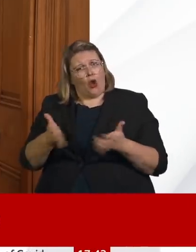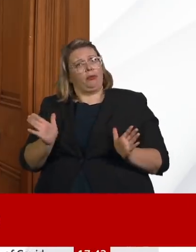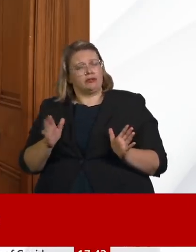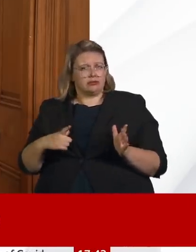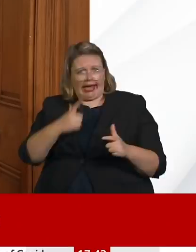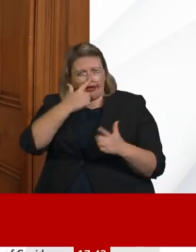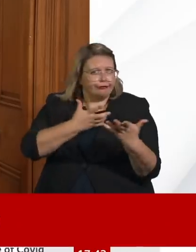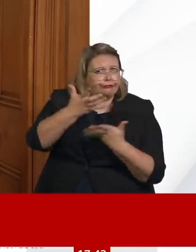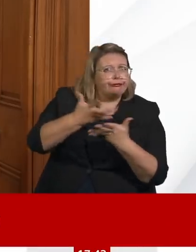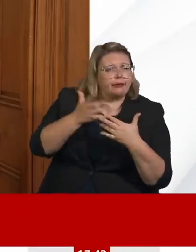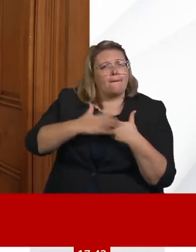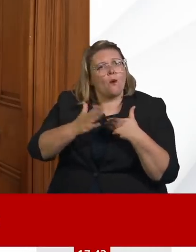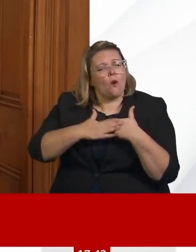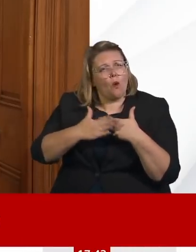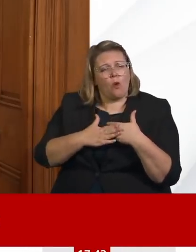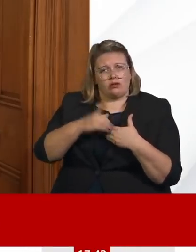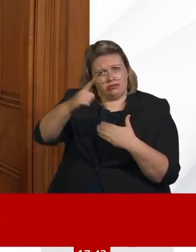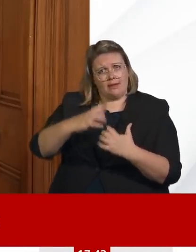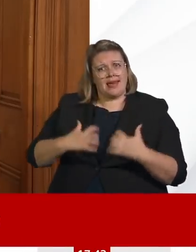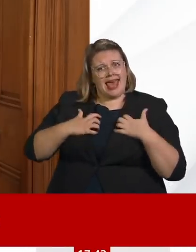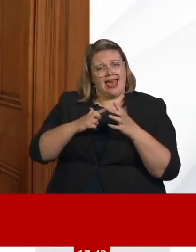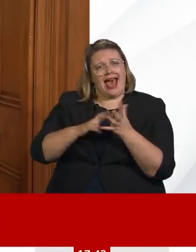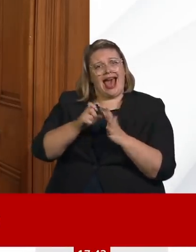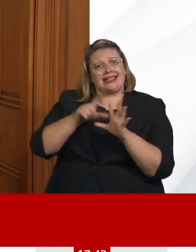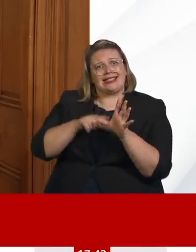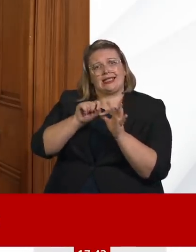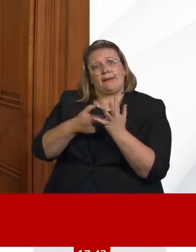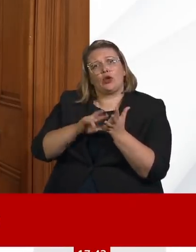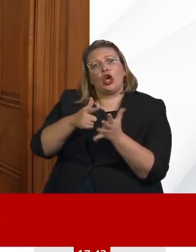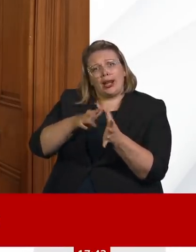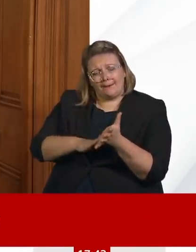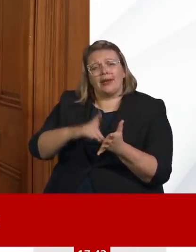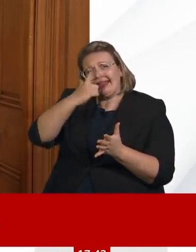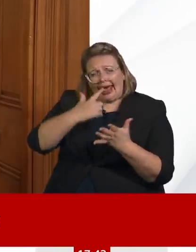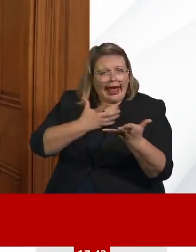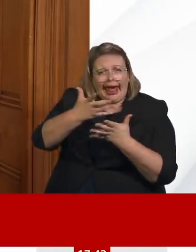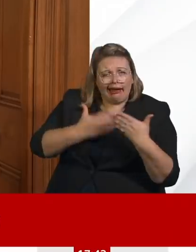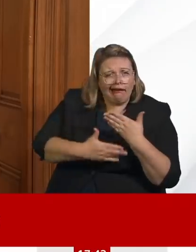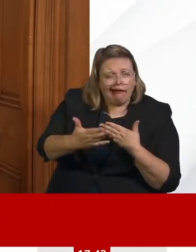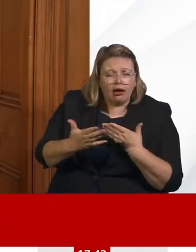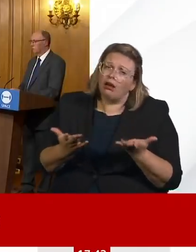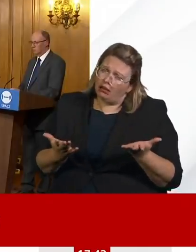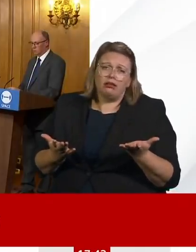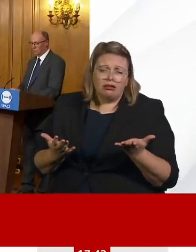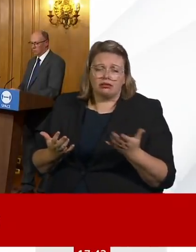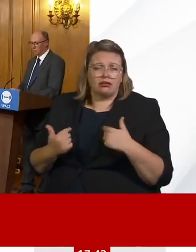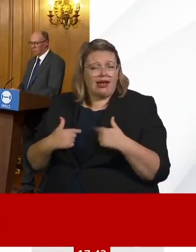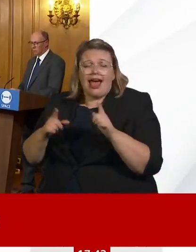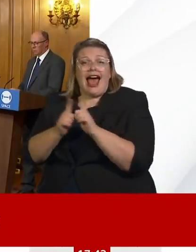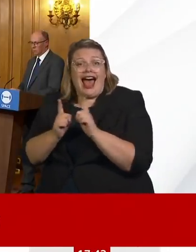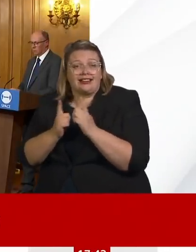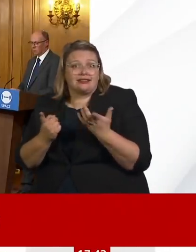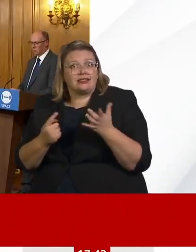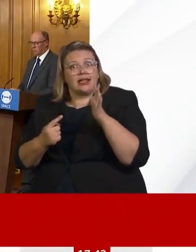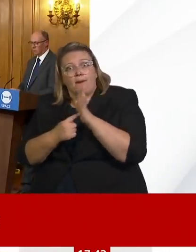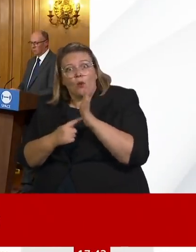to Andy to discuss that. Though we've got to keep it in line, obviously, with